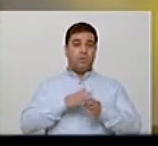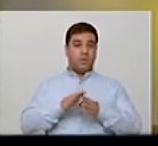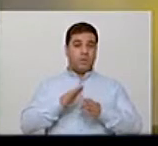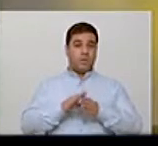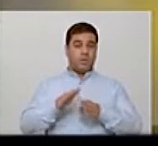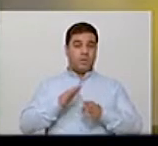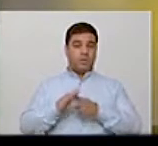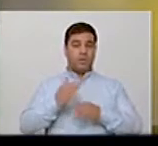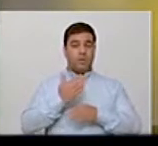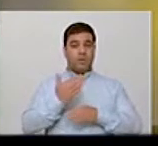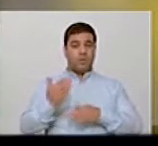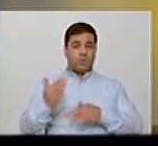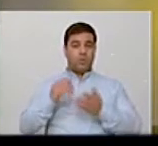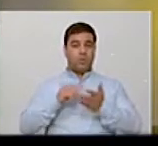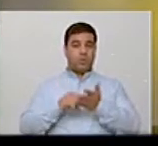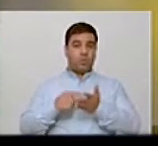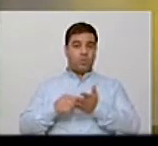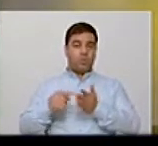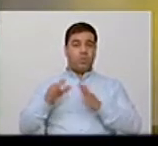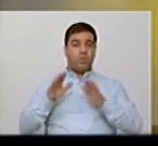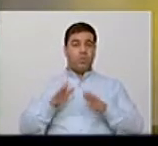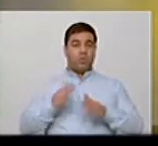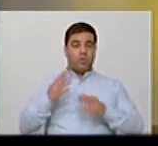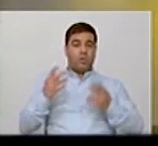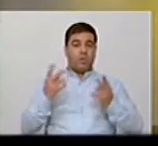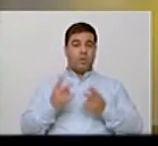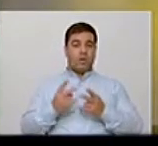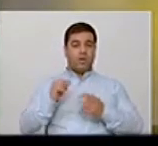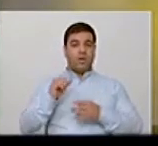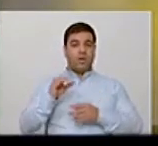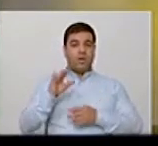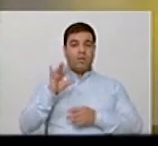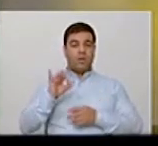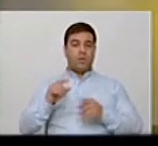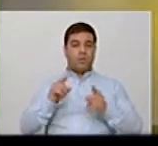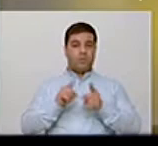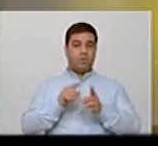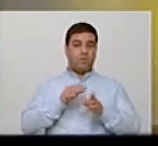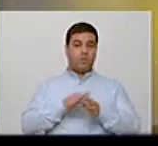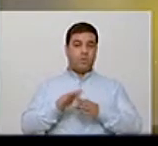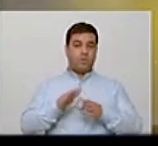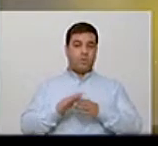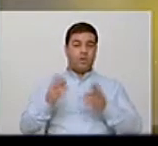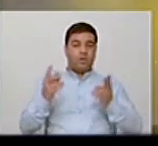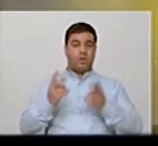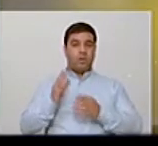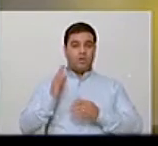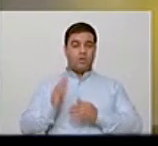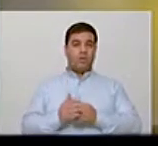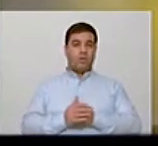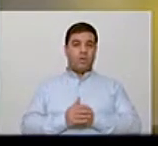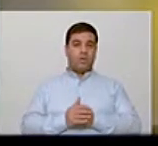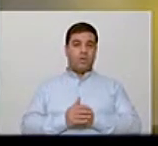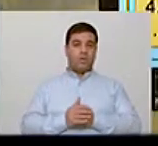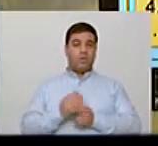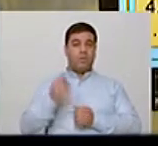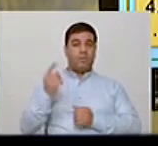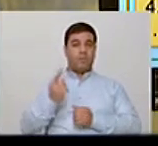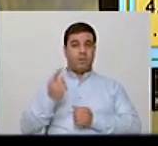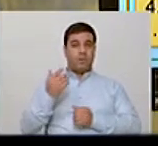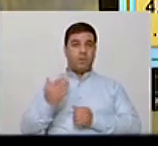bajarishda siz nuqtalar o'rniga kerakli atamalar bilan to'ldirishingiz kerak bo'ladi.